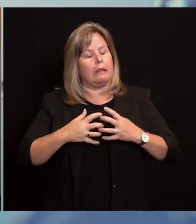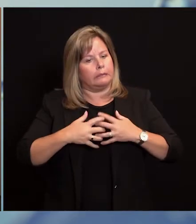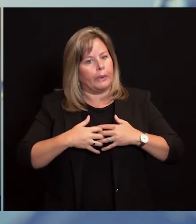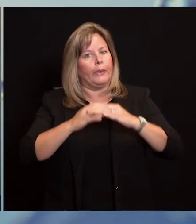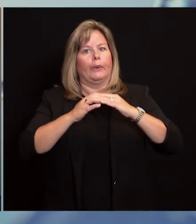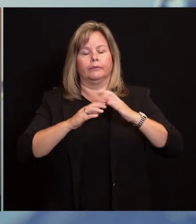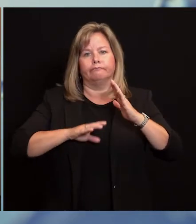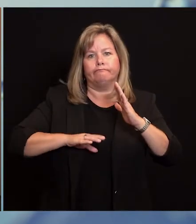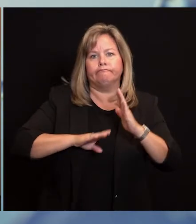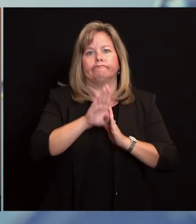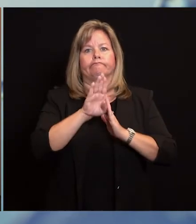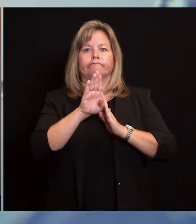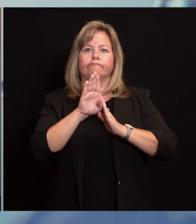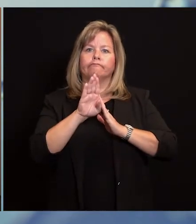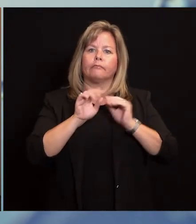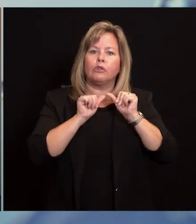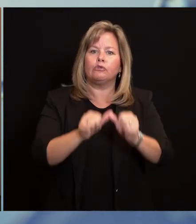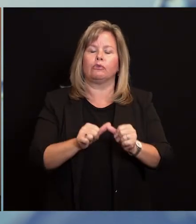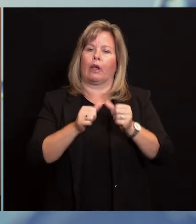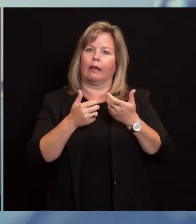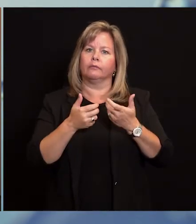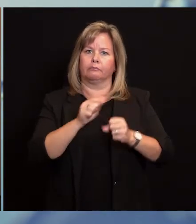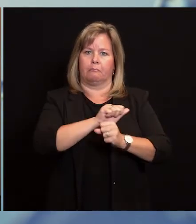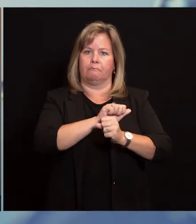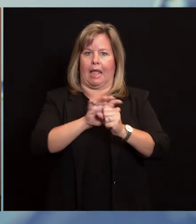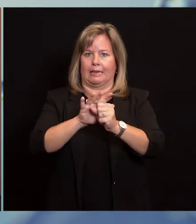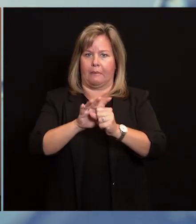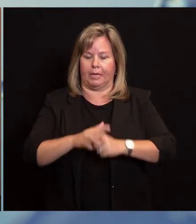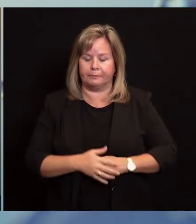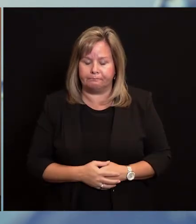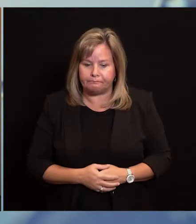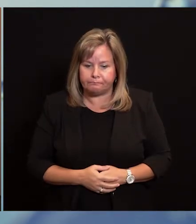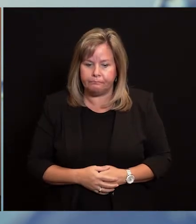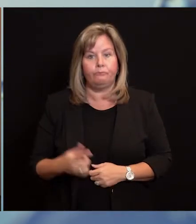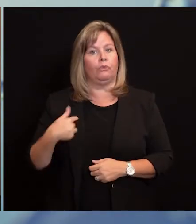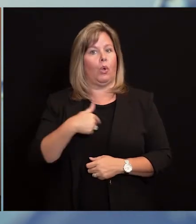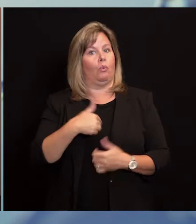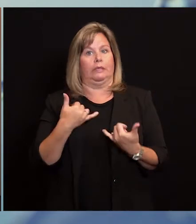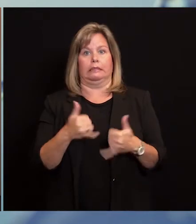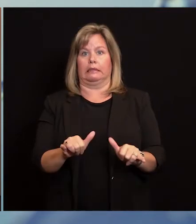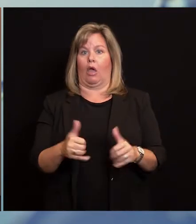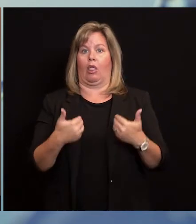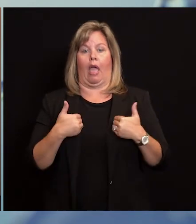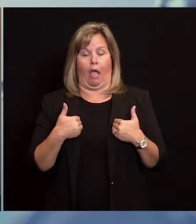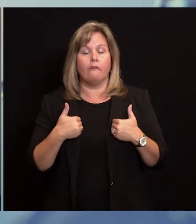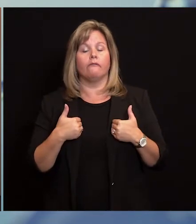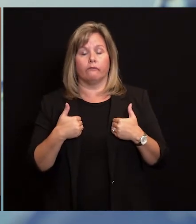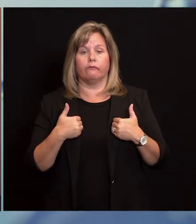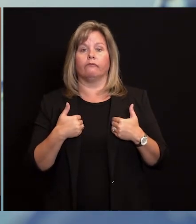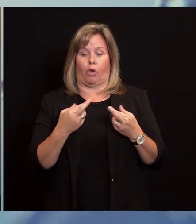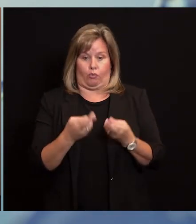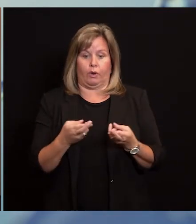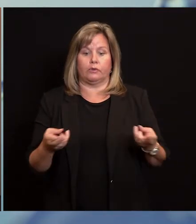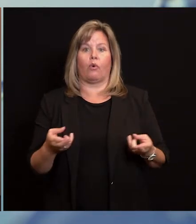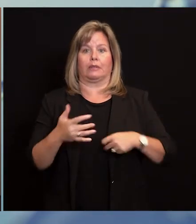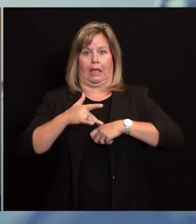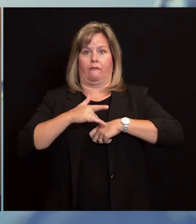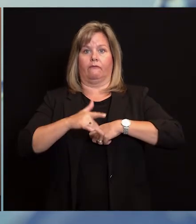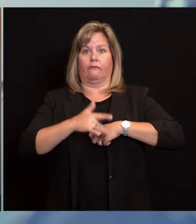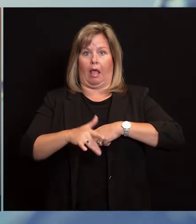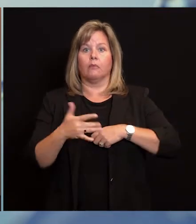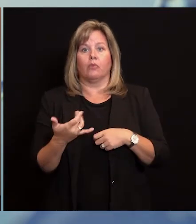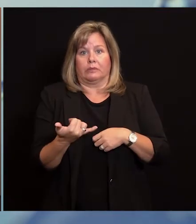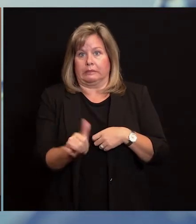thrive during this pandemic. And there are still resources available. So if you run a small business